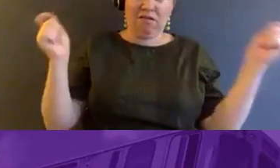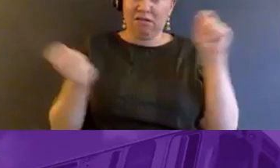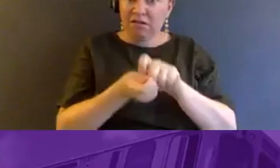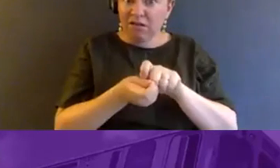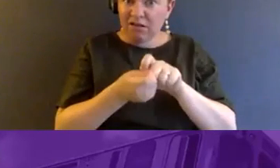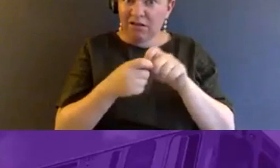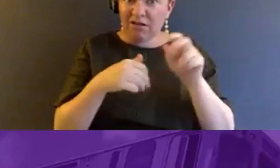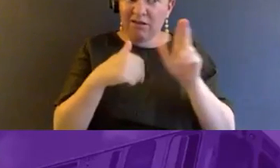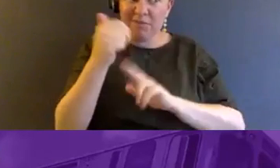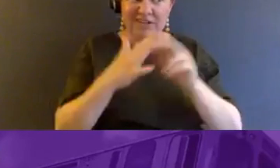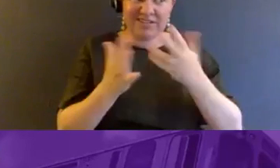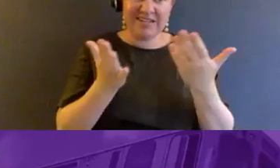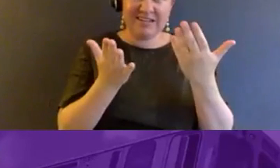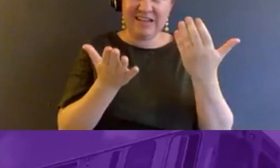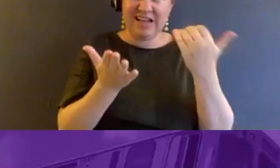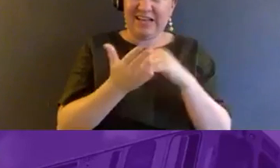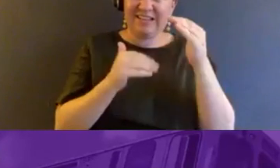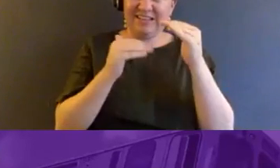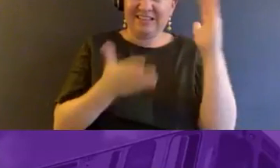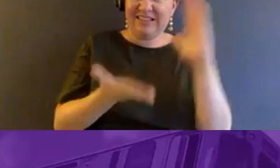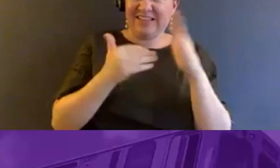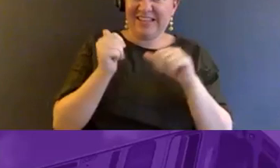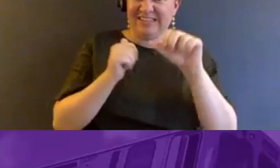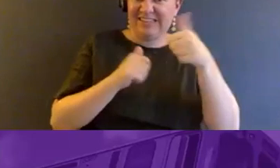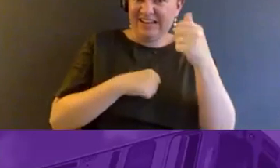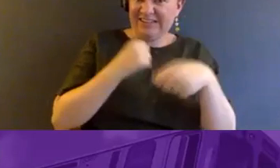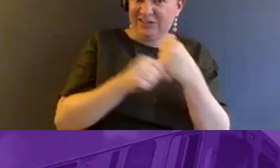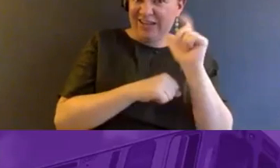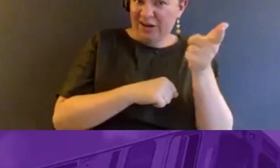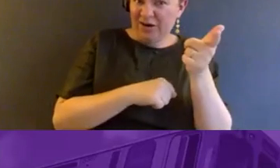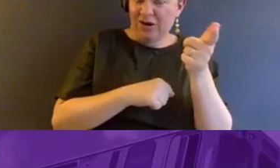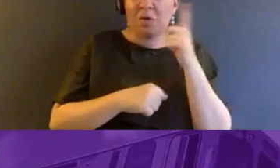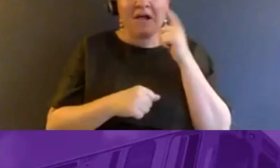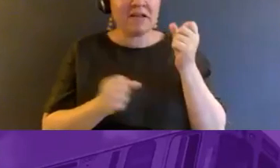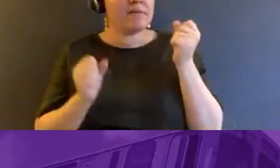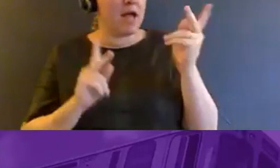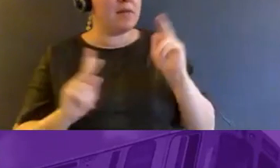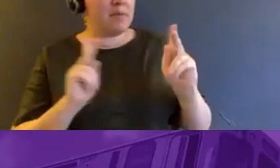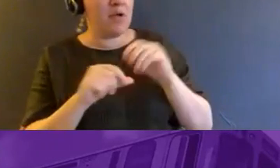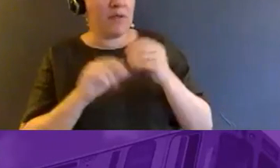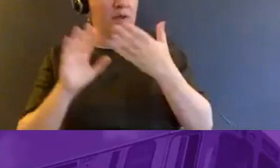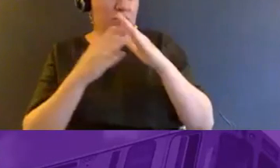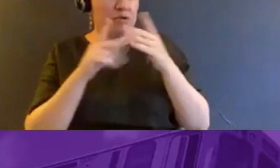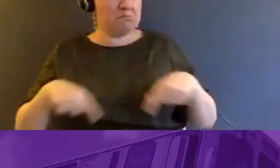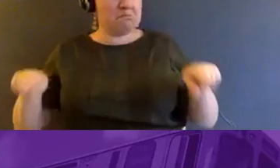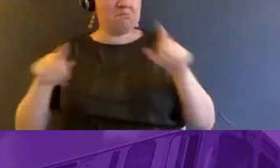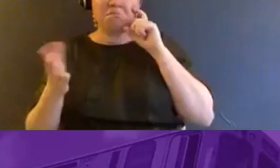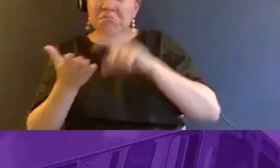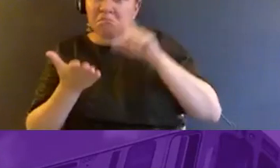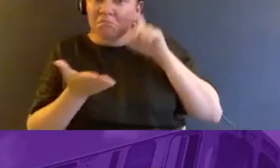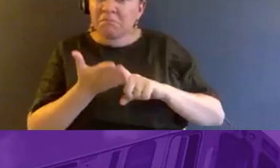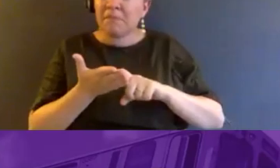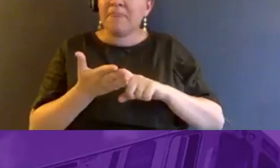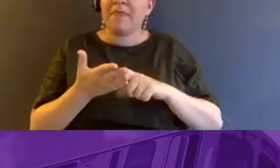years later? Well, I think many people in the community could answer that question pretty well. The stations desperately needed